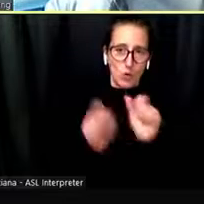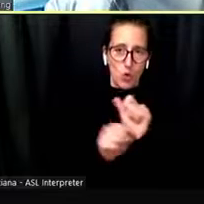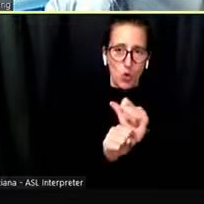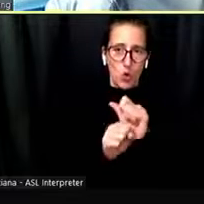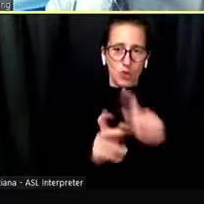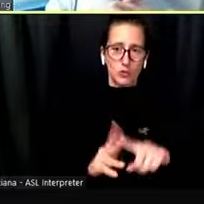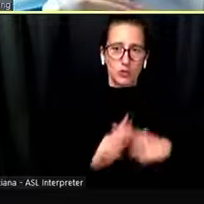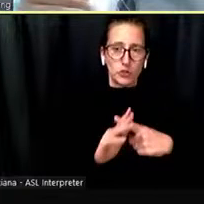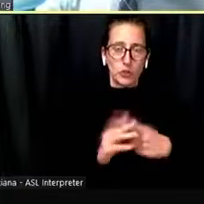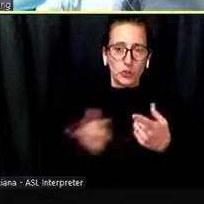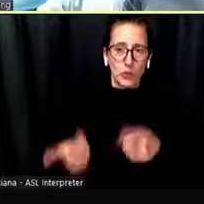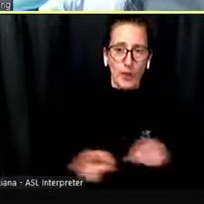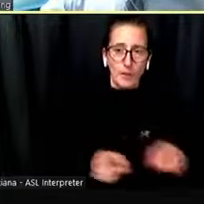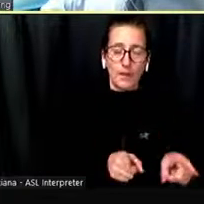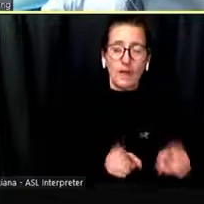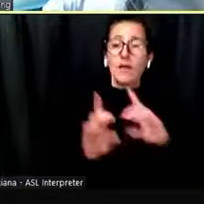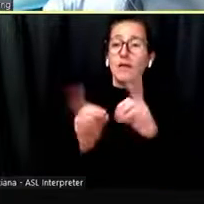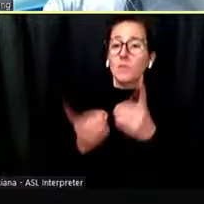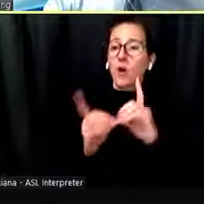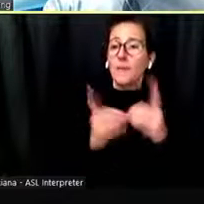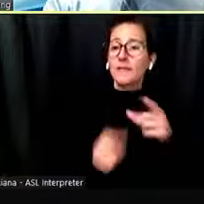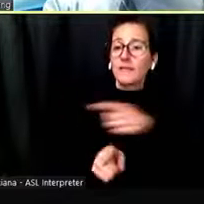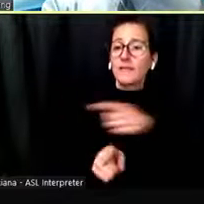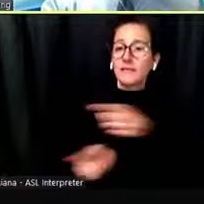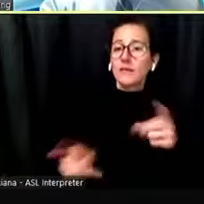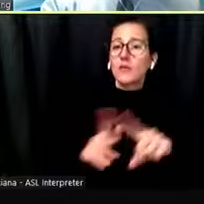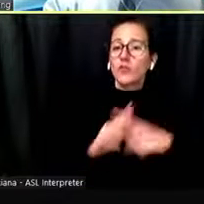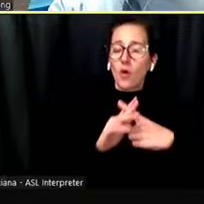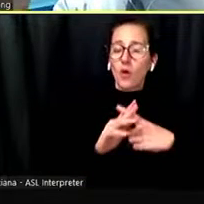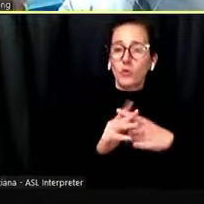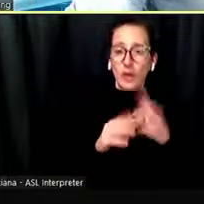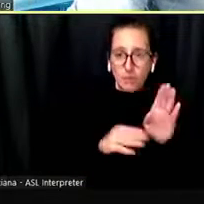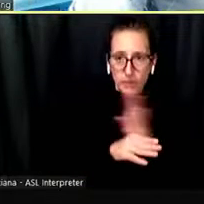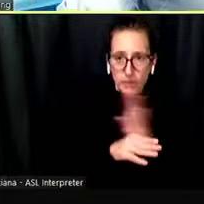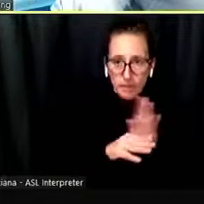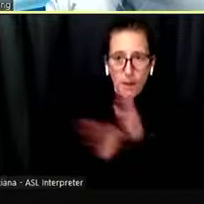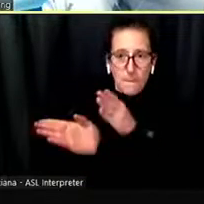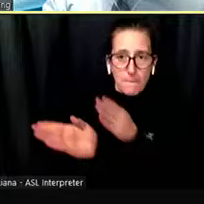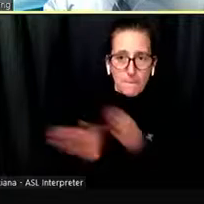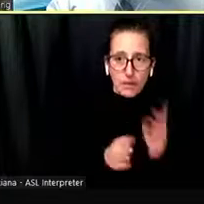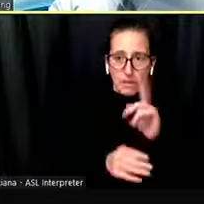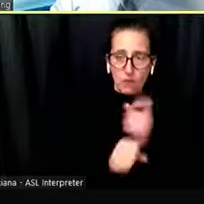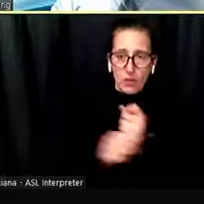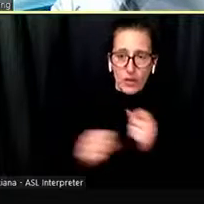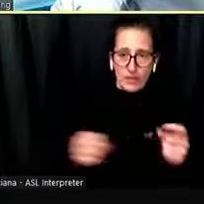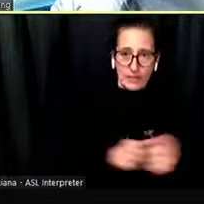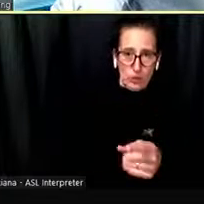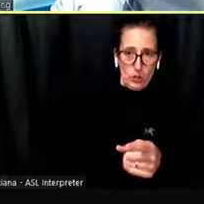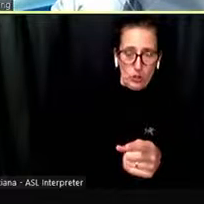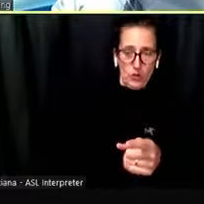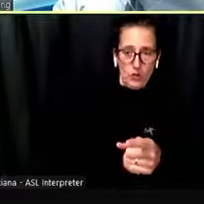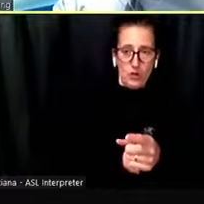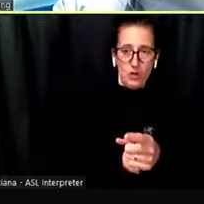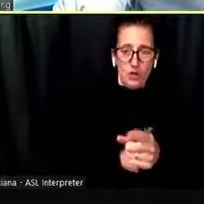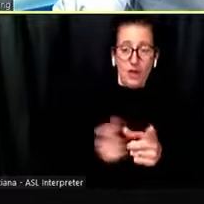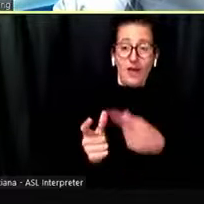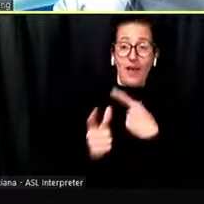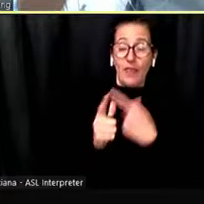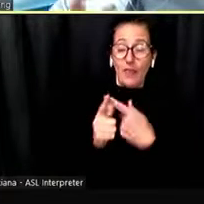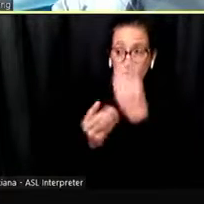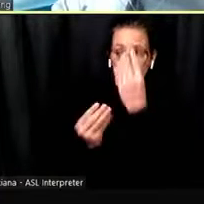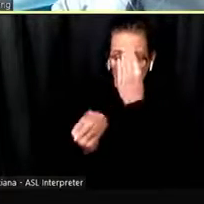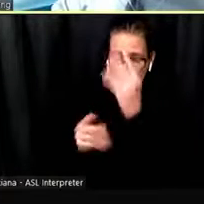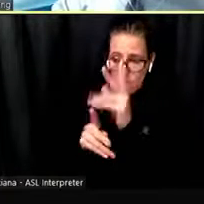starting to get busy, plan out for their operation in the next year and in the next fiscal year, and then translate out of that